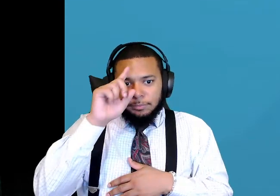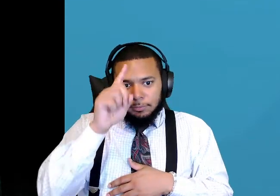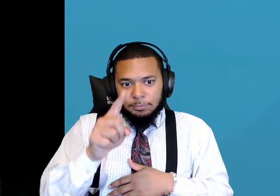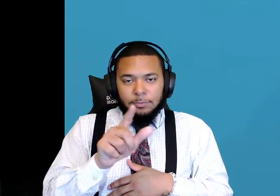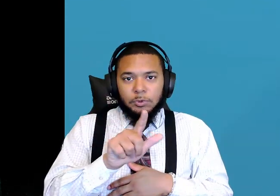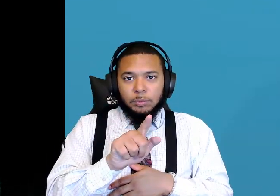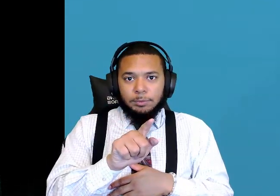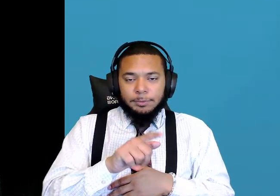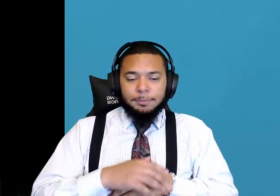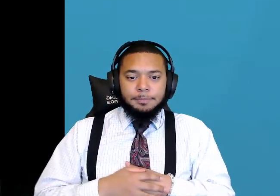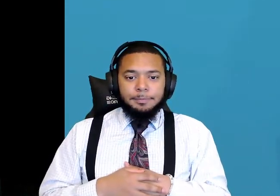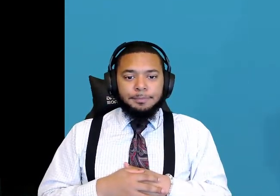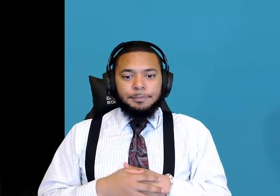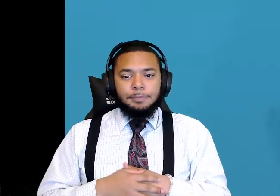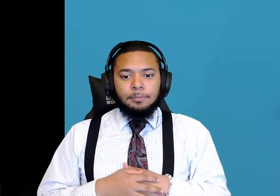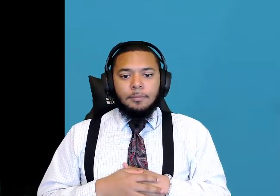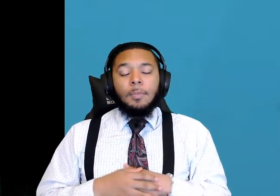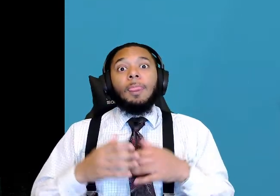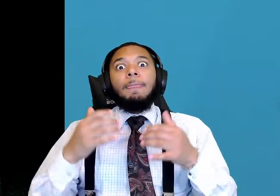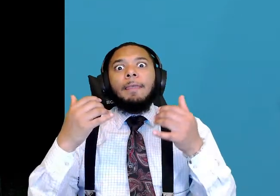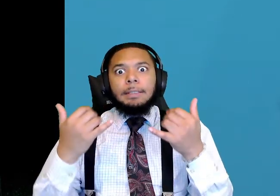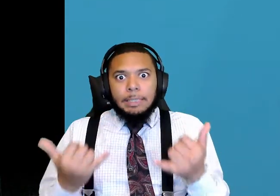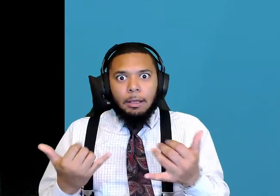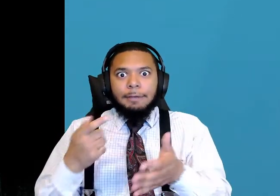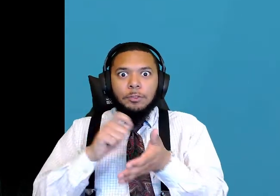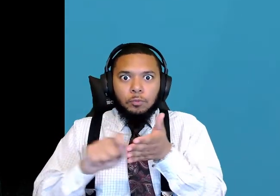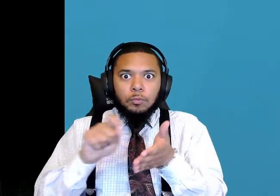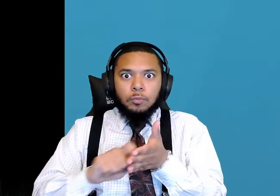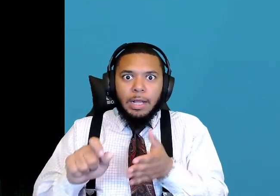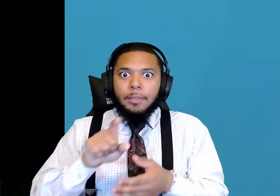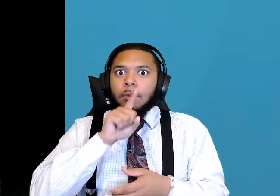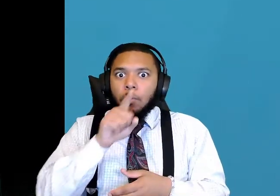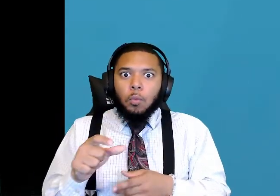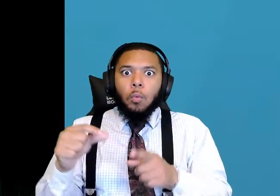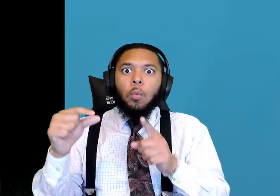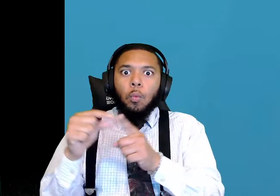$52.21. And then I actually have to write